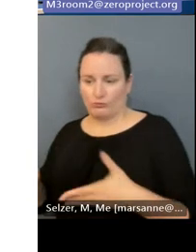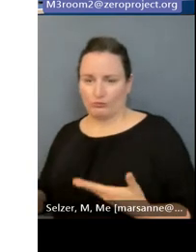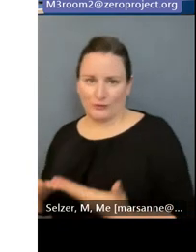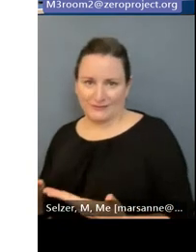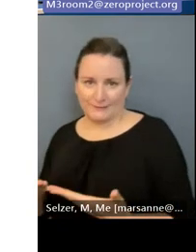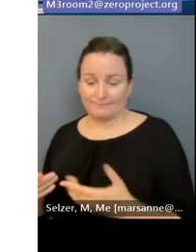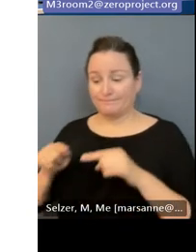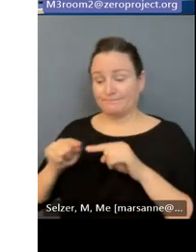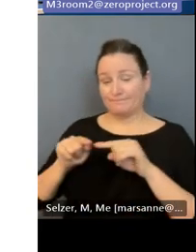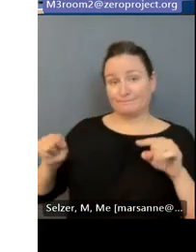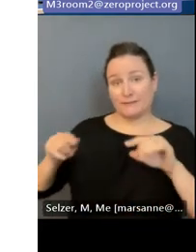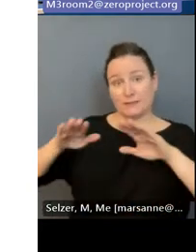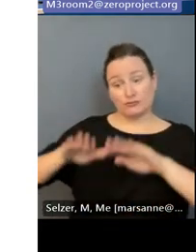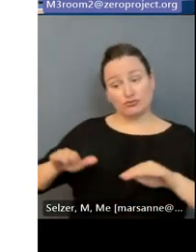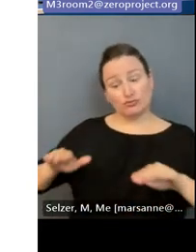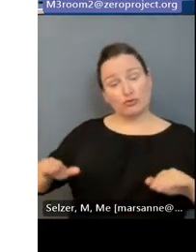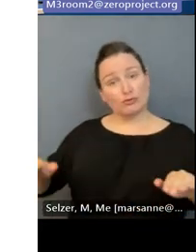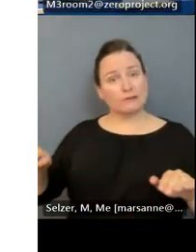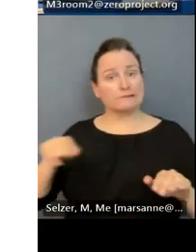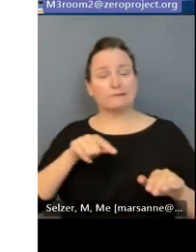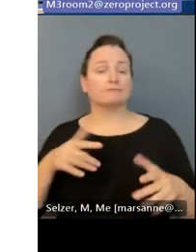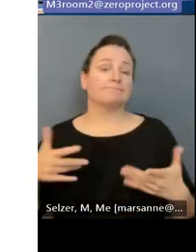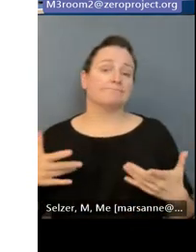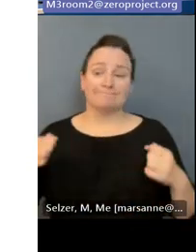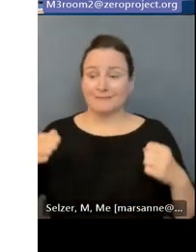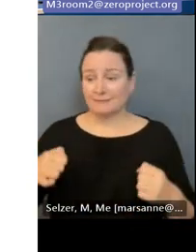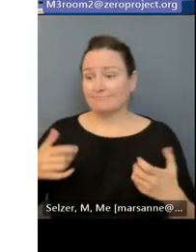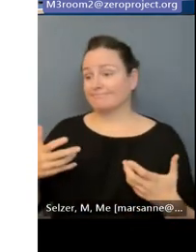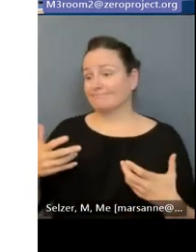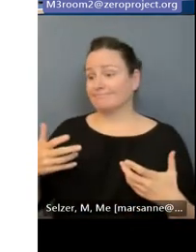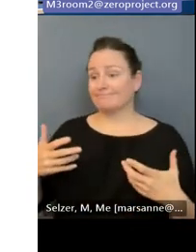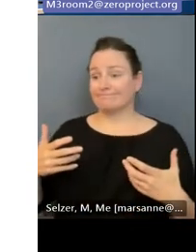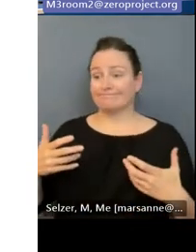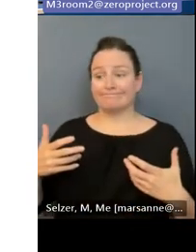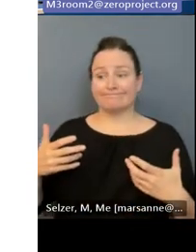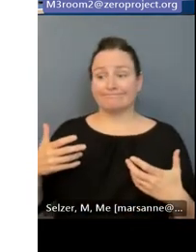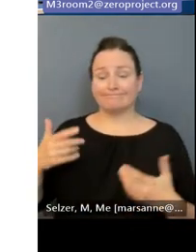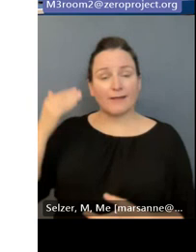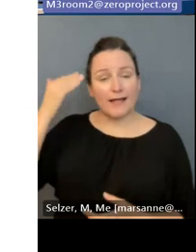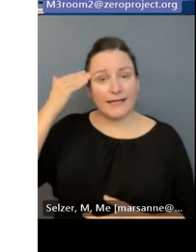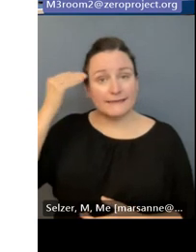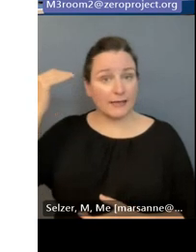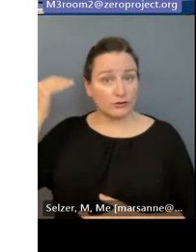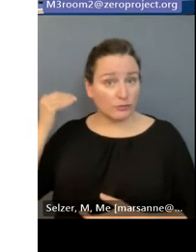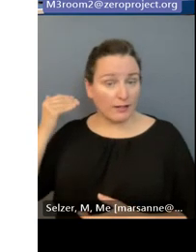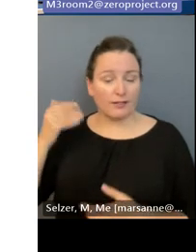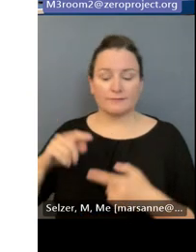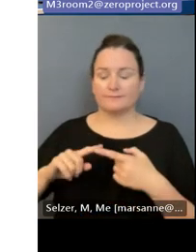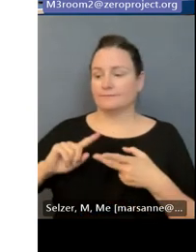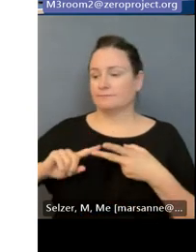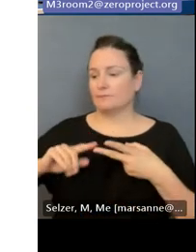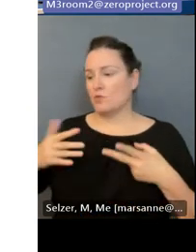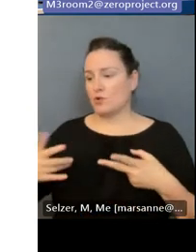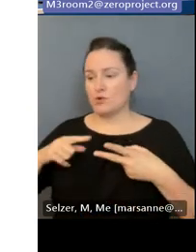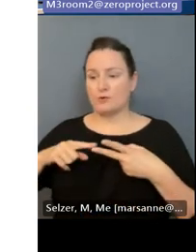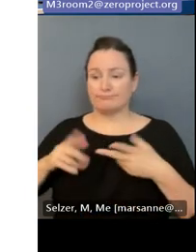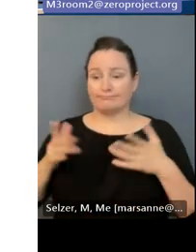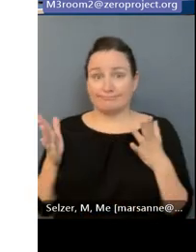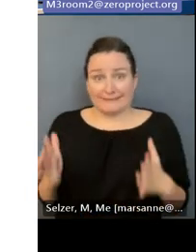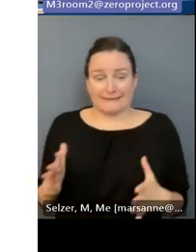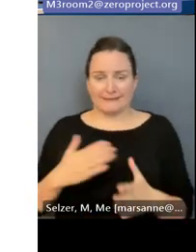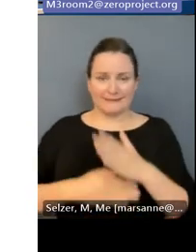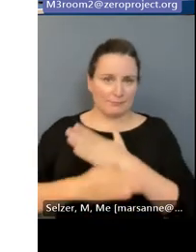sensory integration issues, etc. So before I take you forward, I want to share a small personal story with you why I